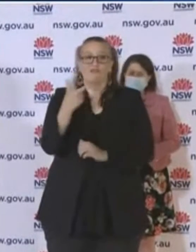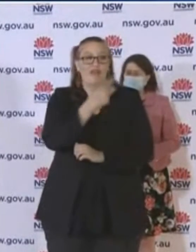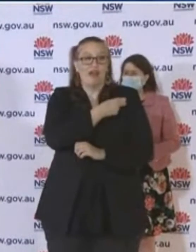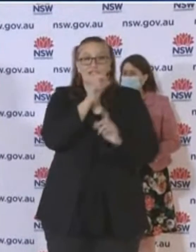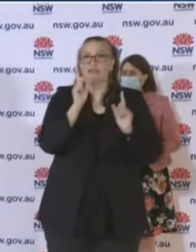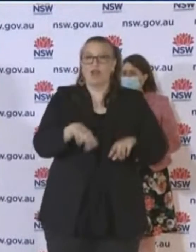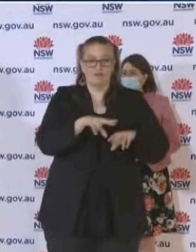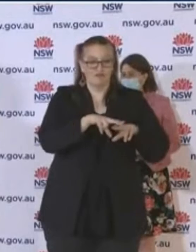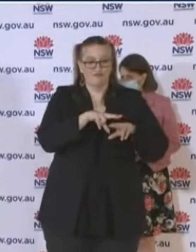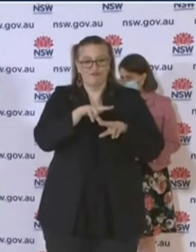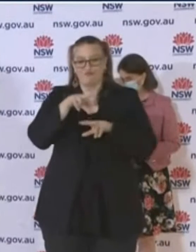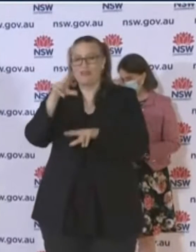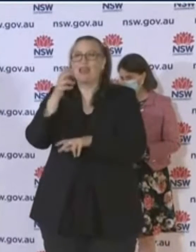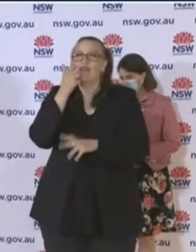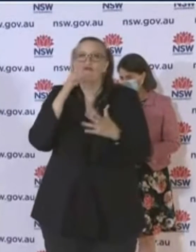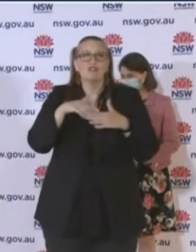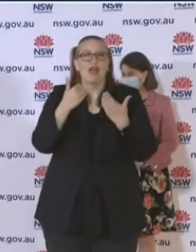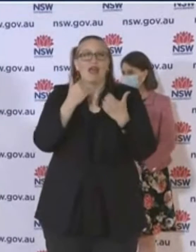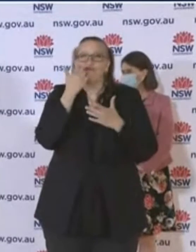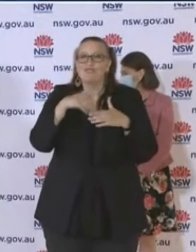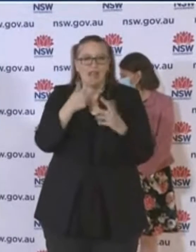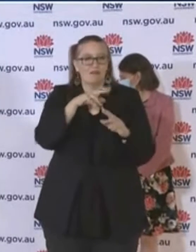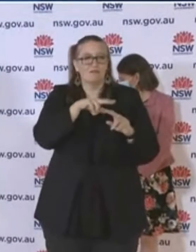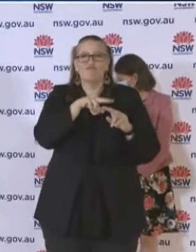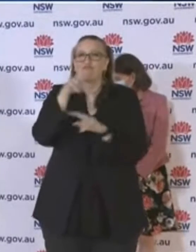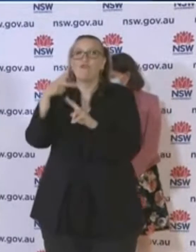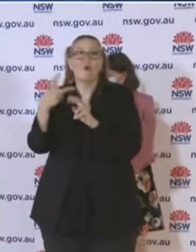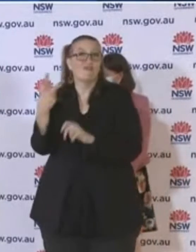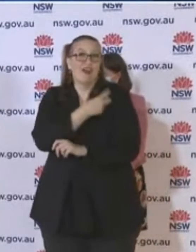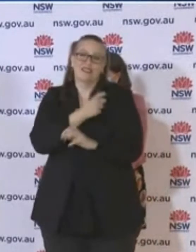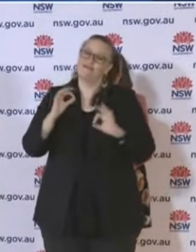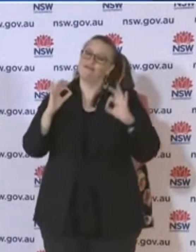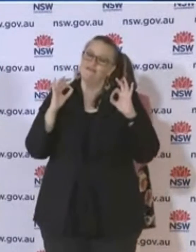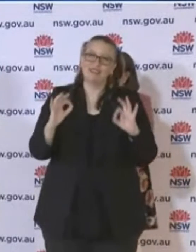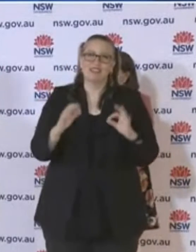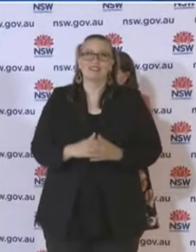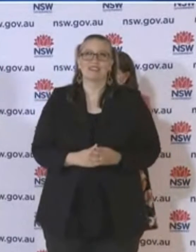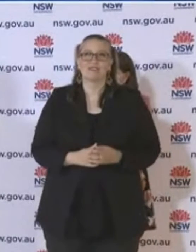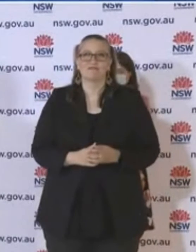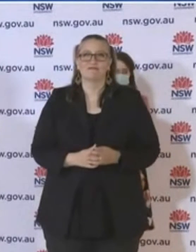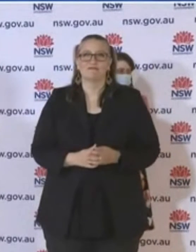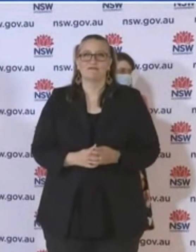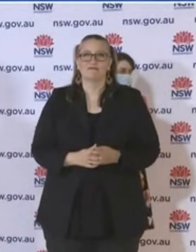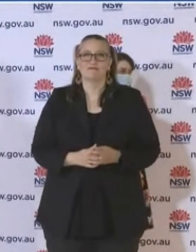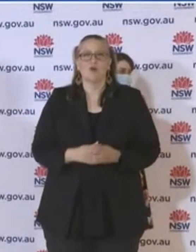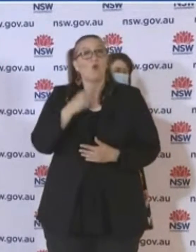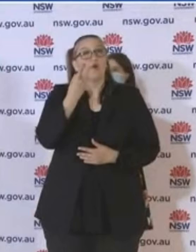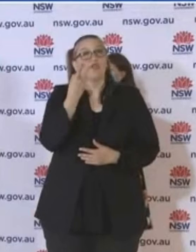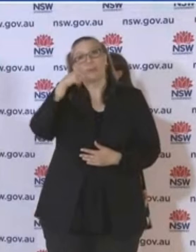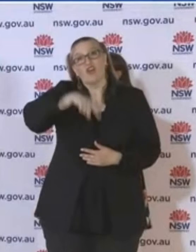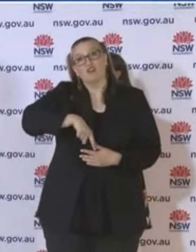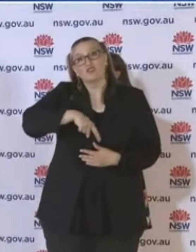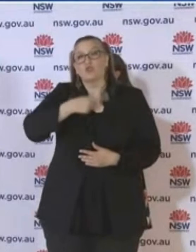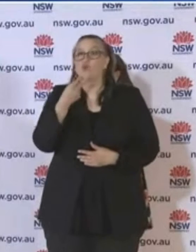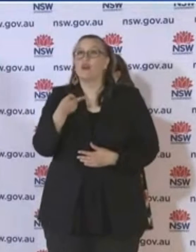for us to conquer this, live with COVID. With the numbers, there have been 1,218 locally